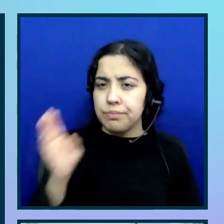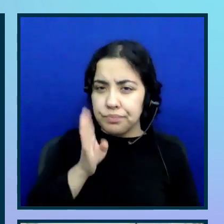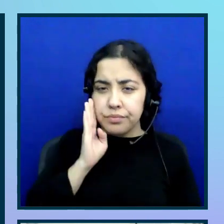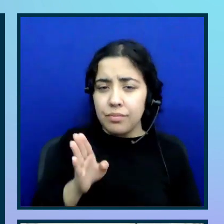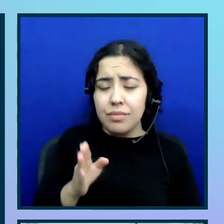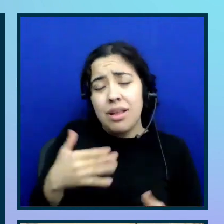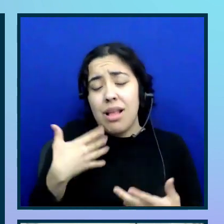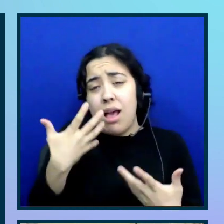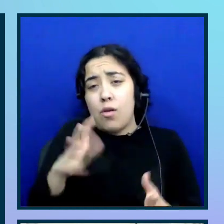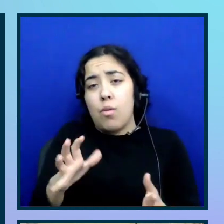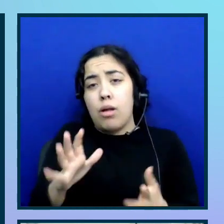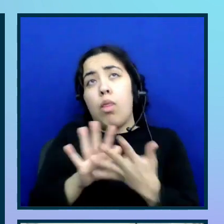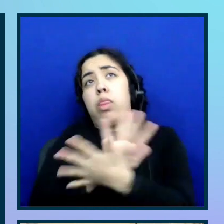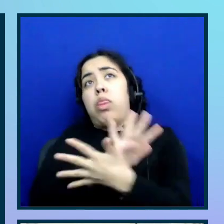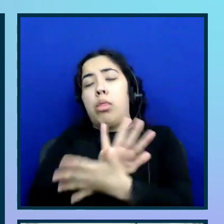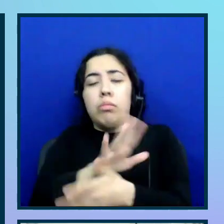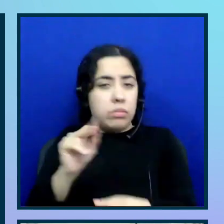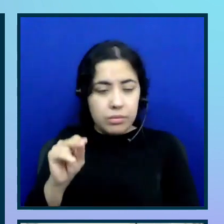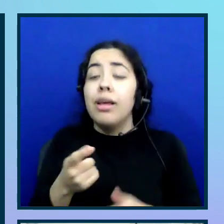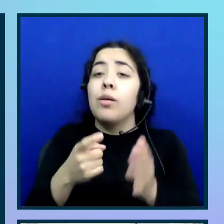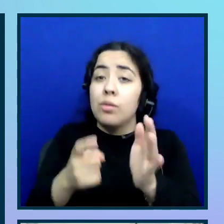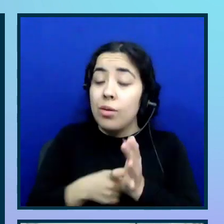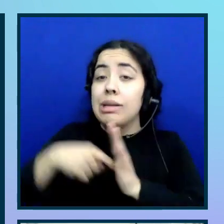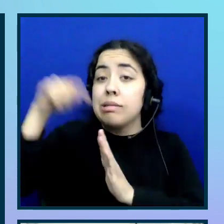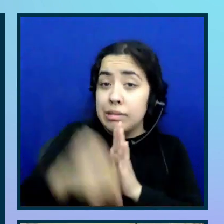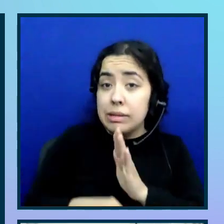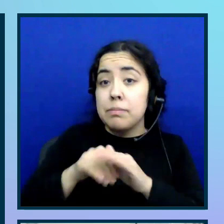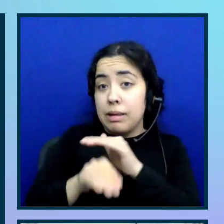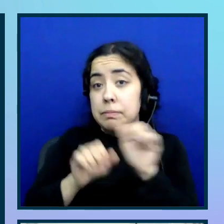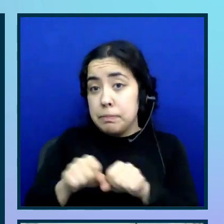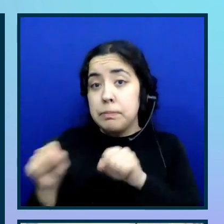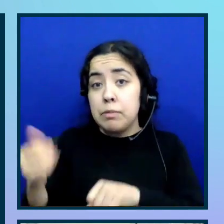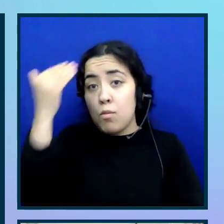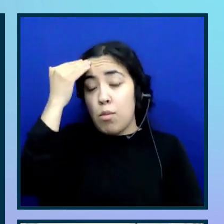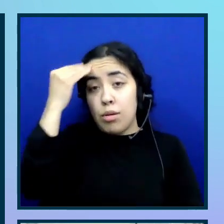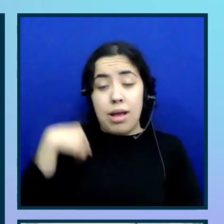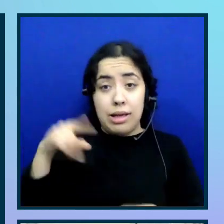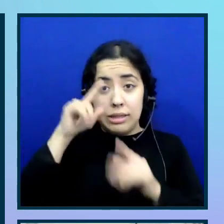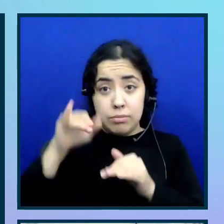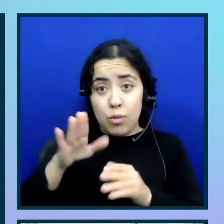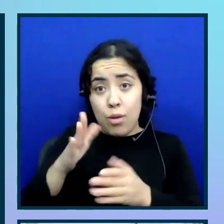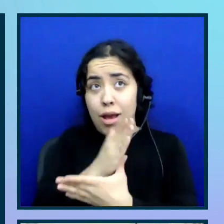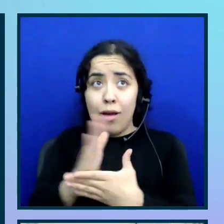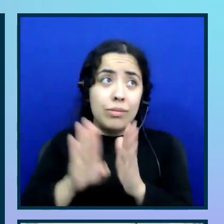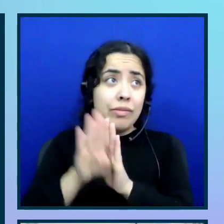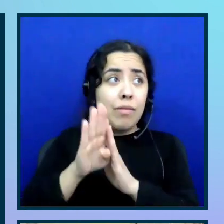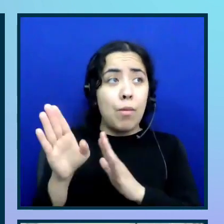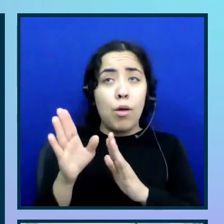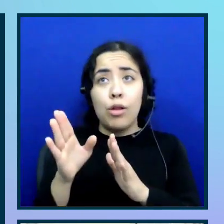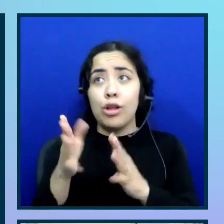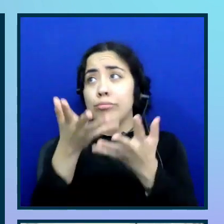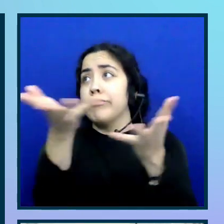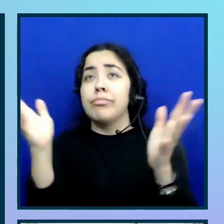kid you, it requires deeper accessibility knowledge. I would not expect your average developer off the street